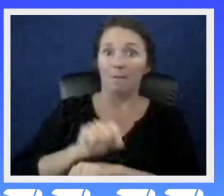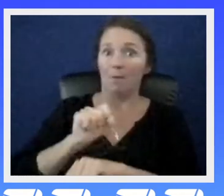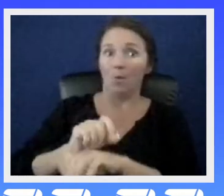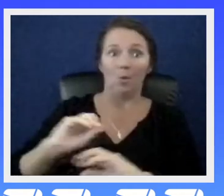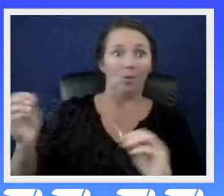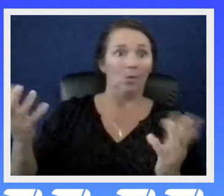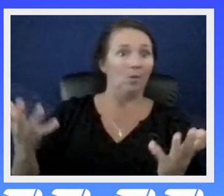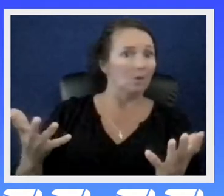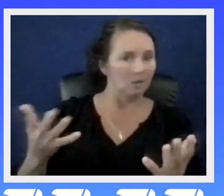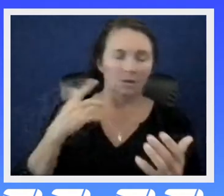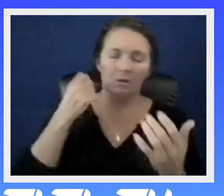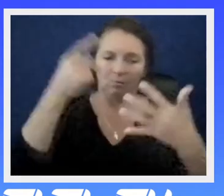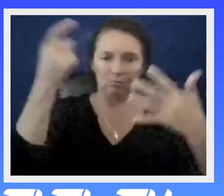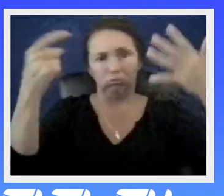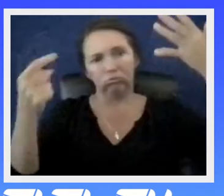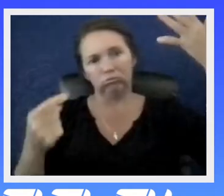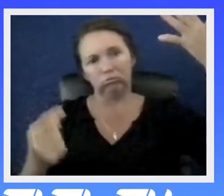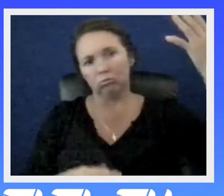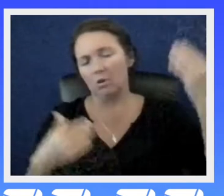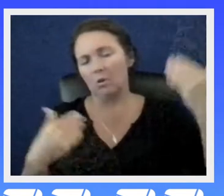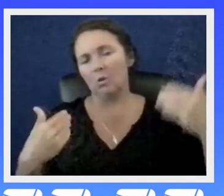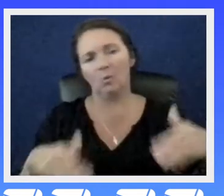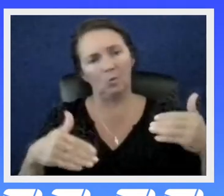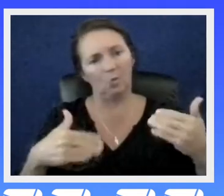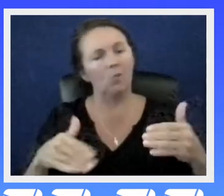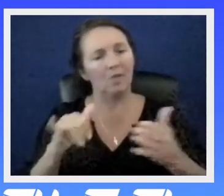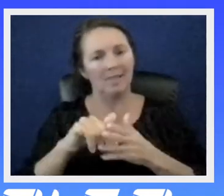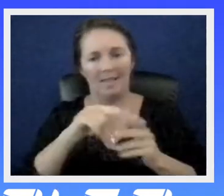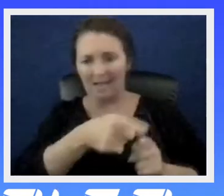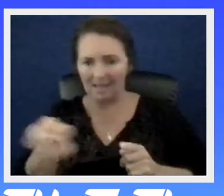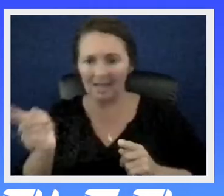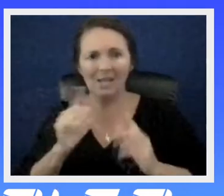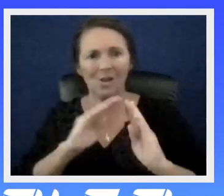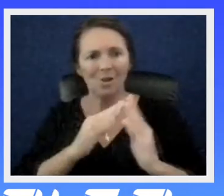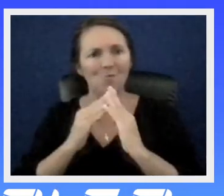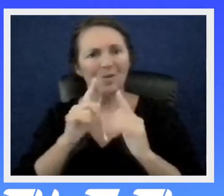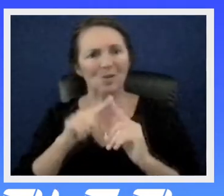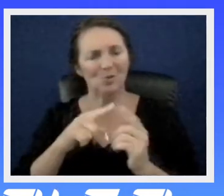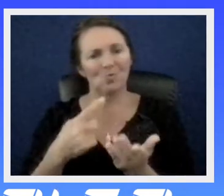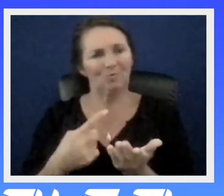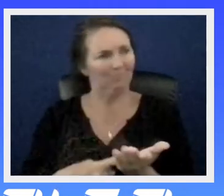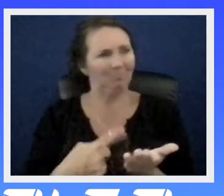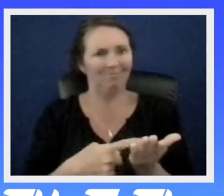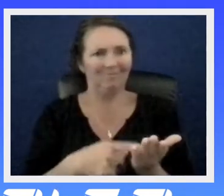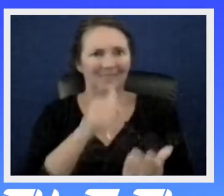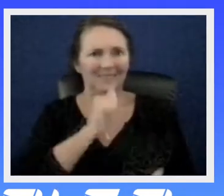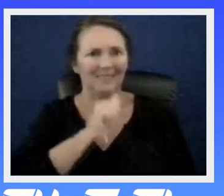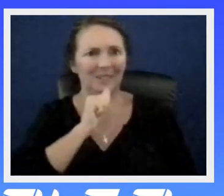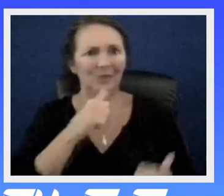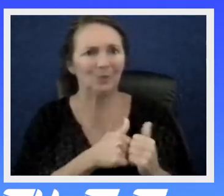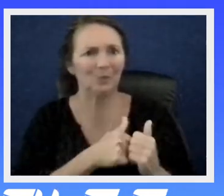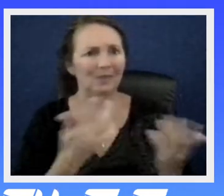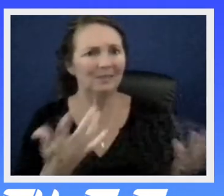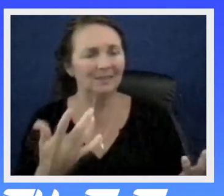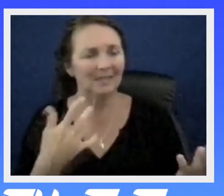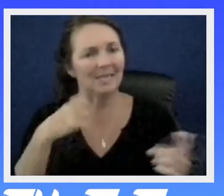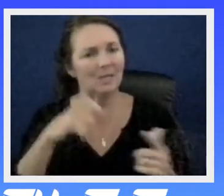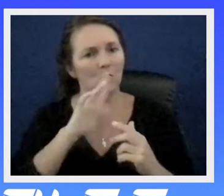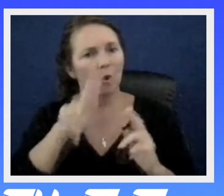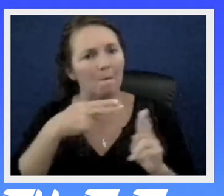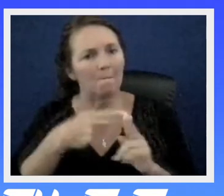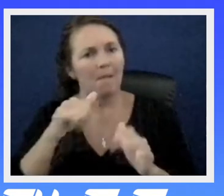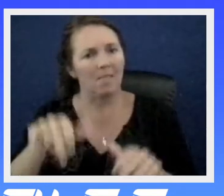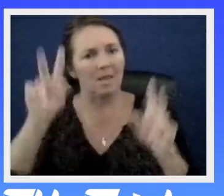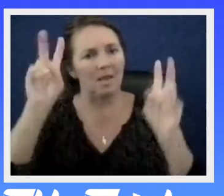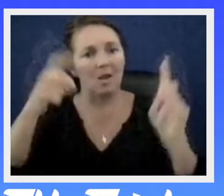There are so many things, of course, that this community is dealing with. So happy to talk about the issues. I'll tell folks, you know, I deeply love this